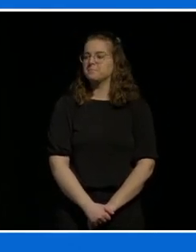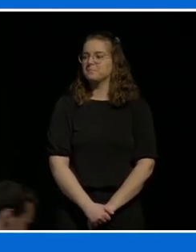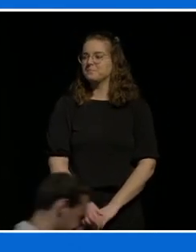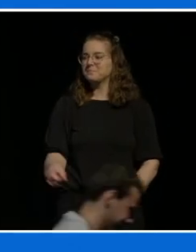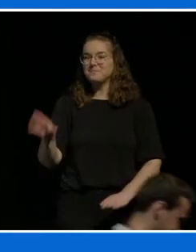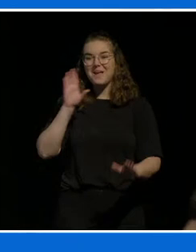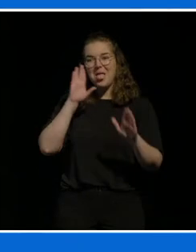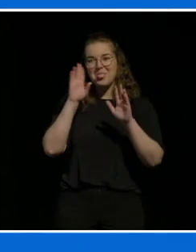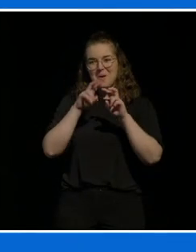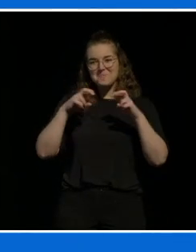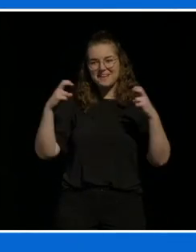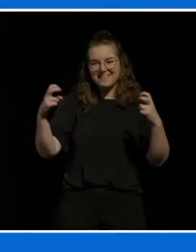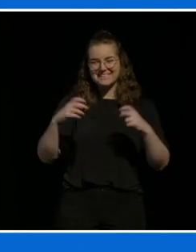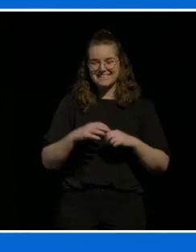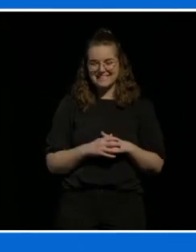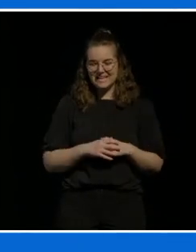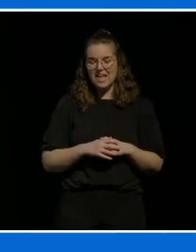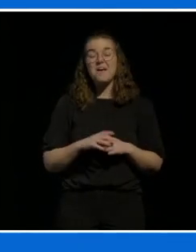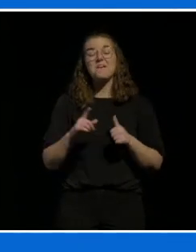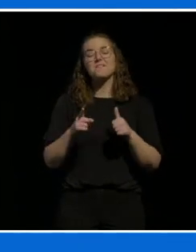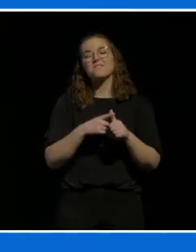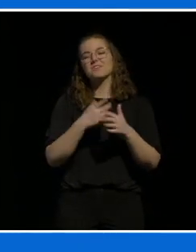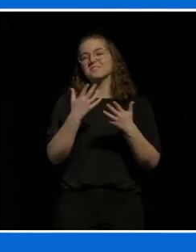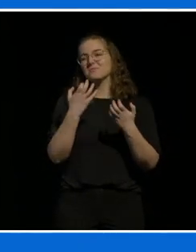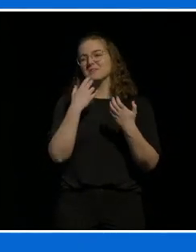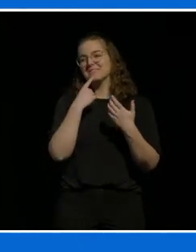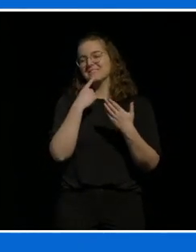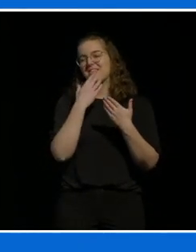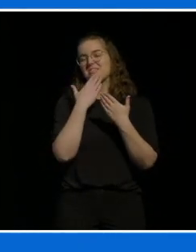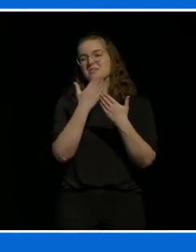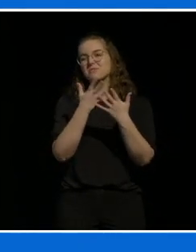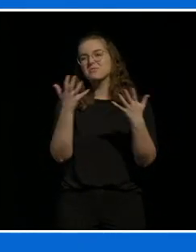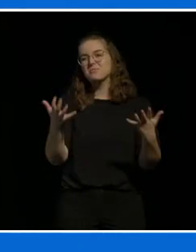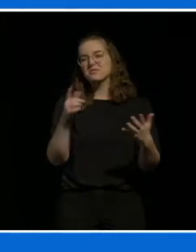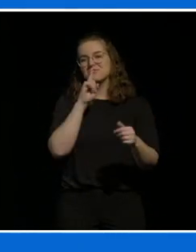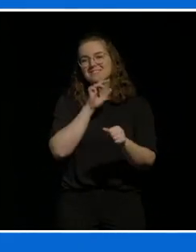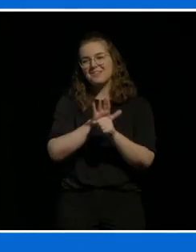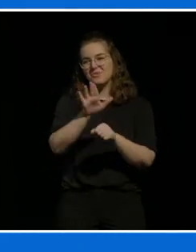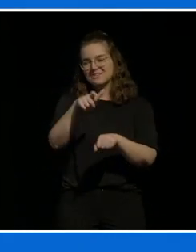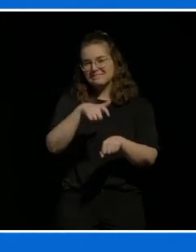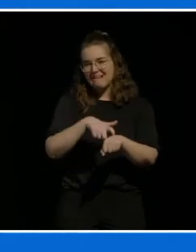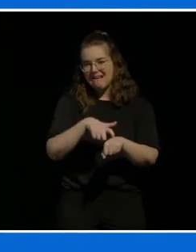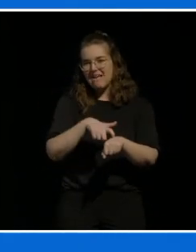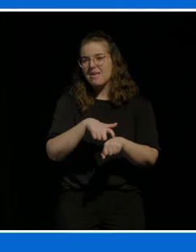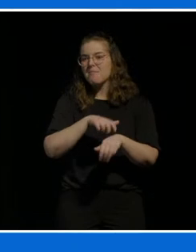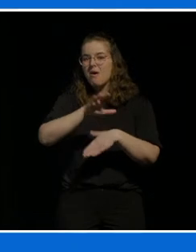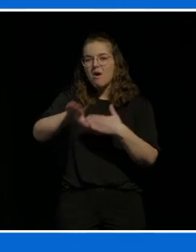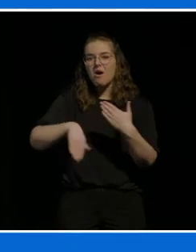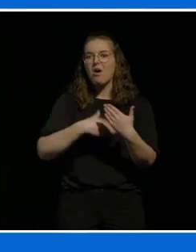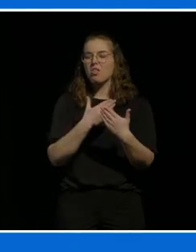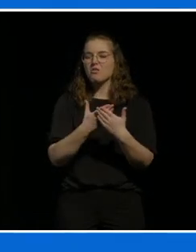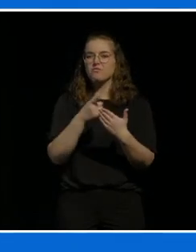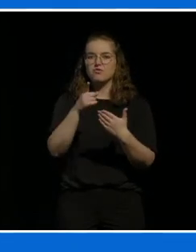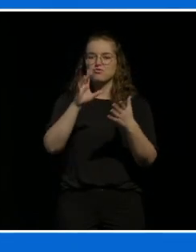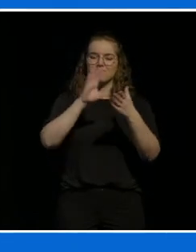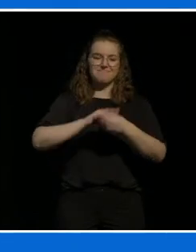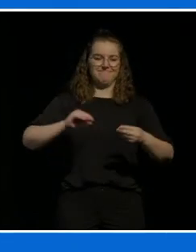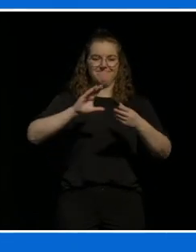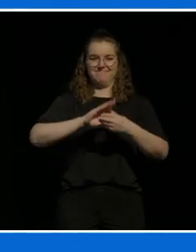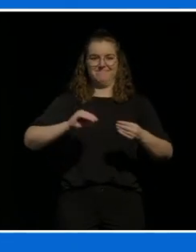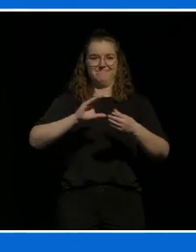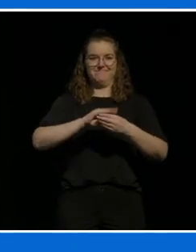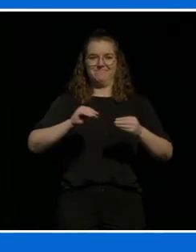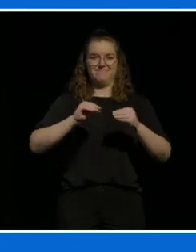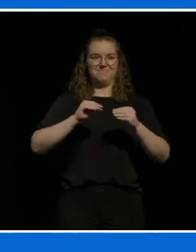Hello, panelists. I first just wanted to say thank you all so much for dedicating your time here. You all articulated your story so incredibly